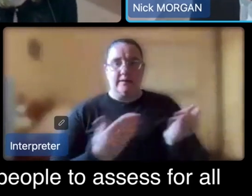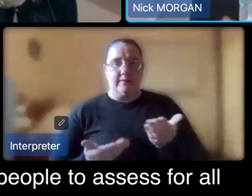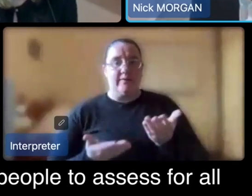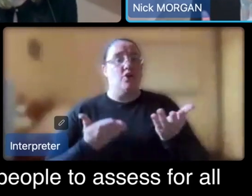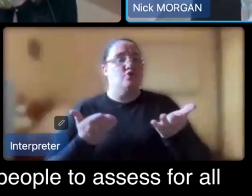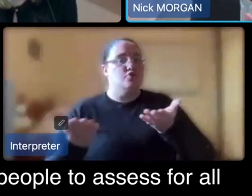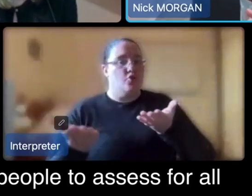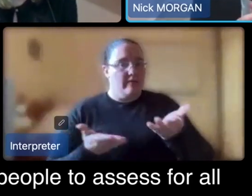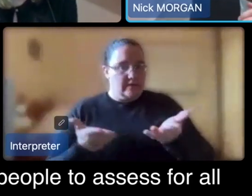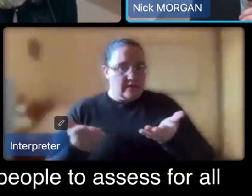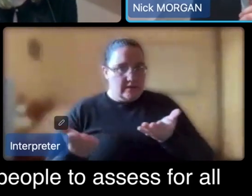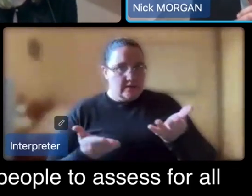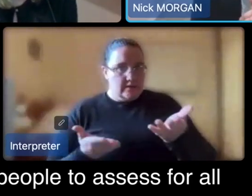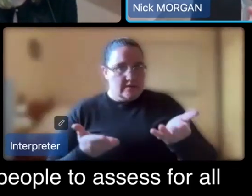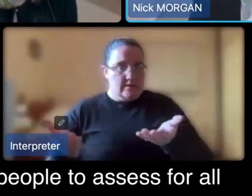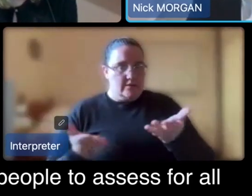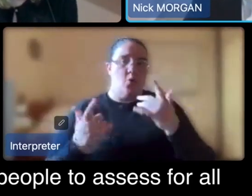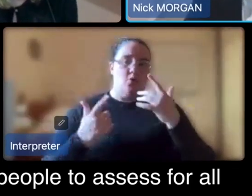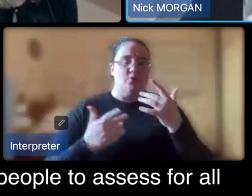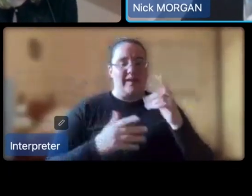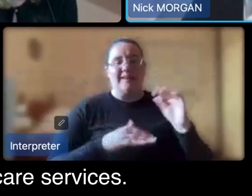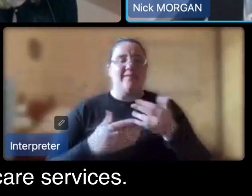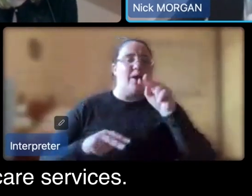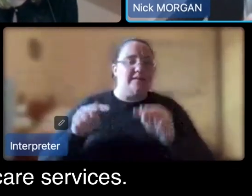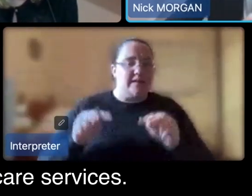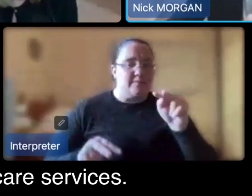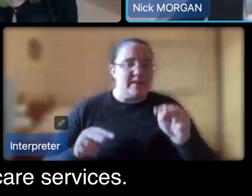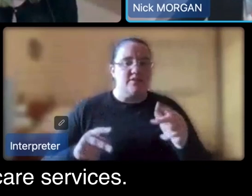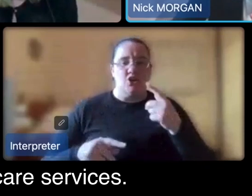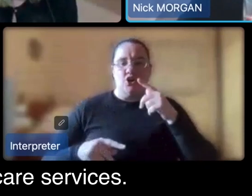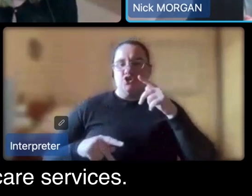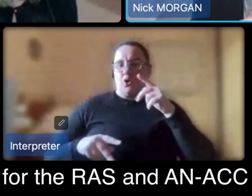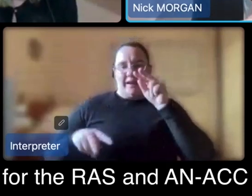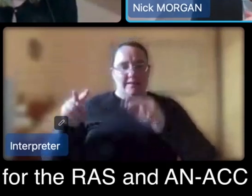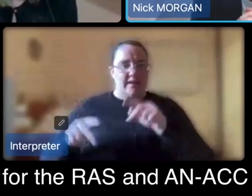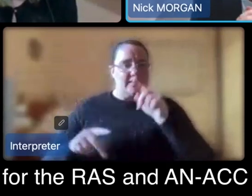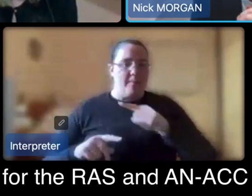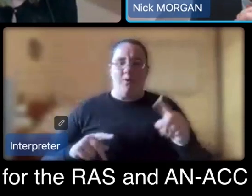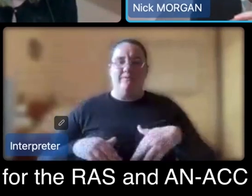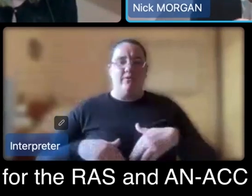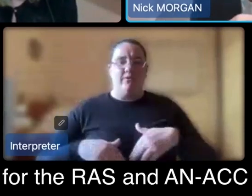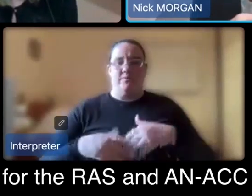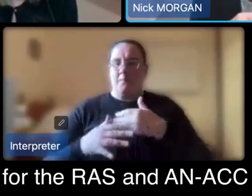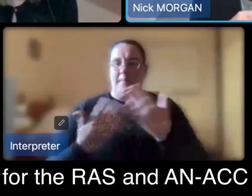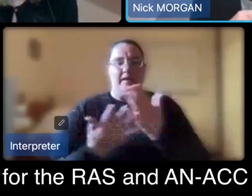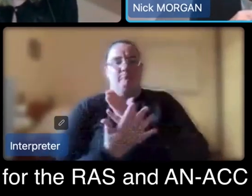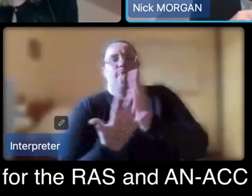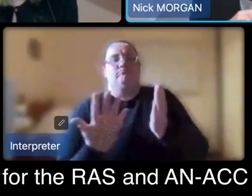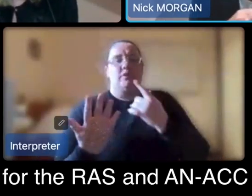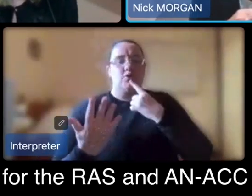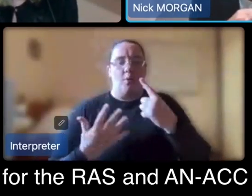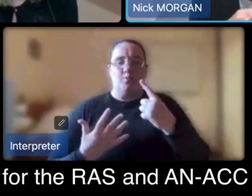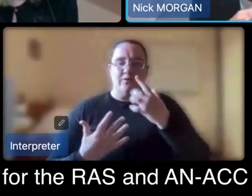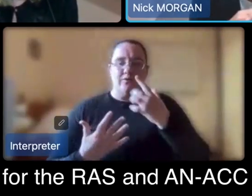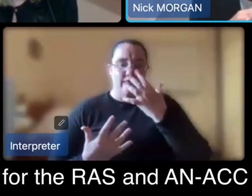services. It would be able to deliver assessments for people to assess for all different aged care services. And so the limited tender